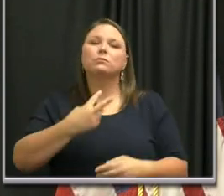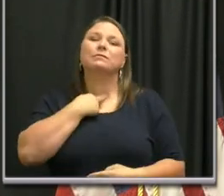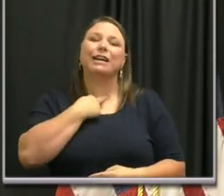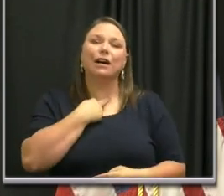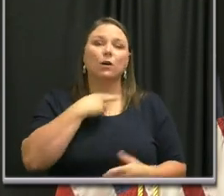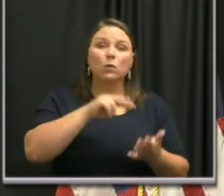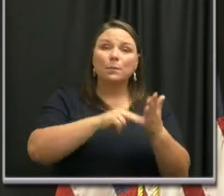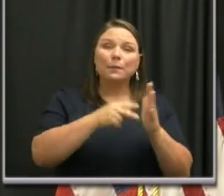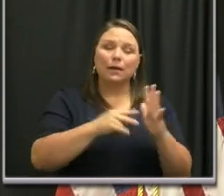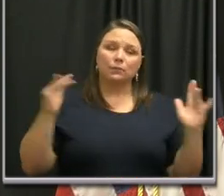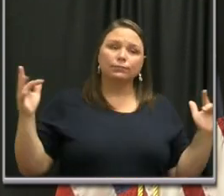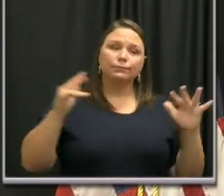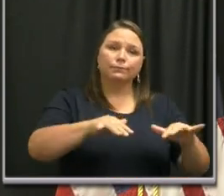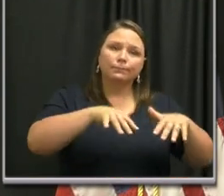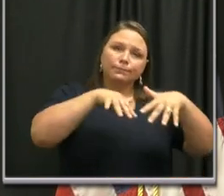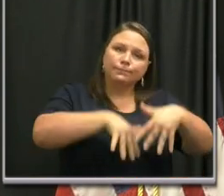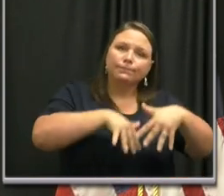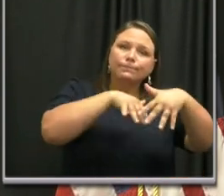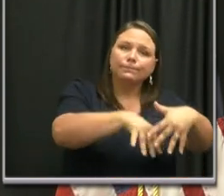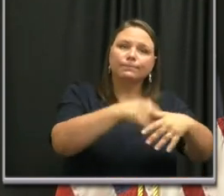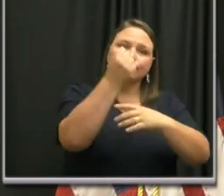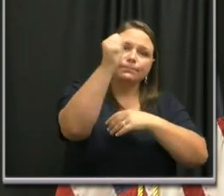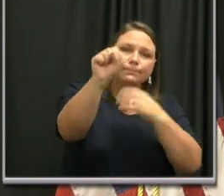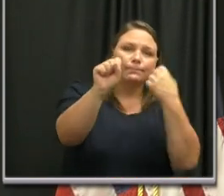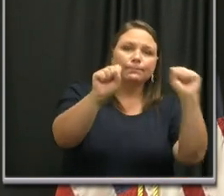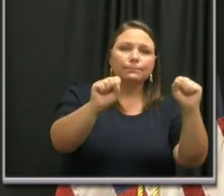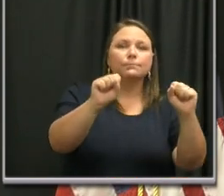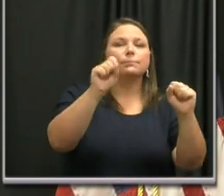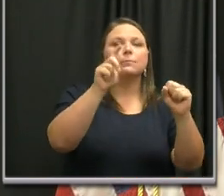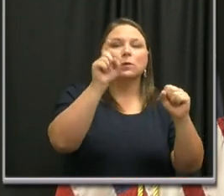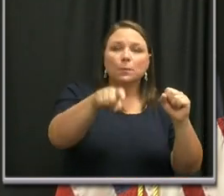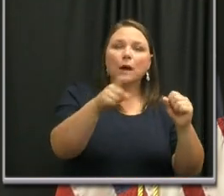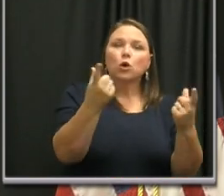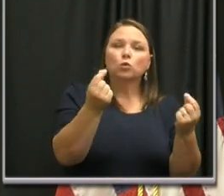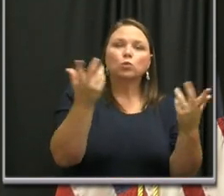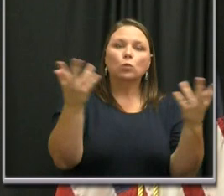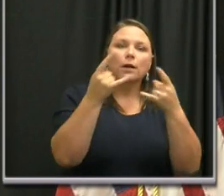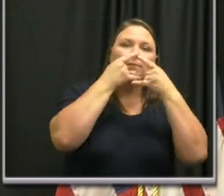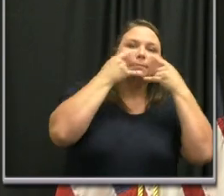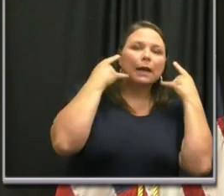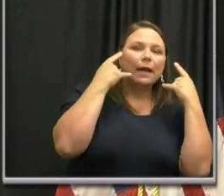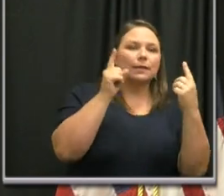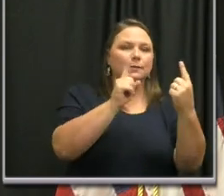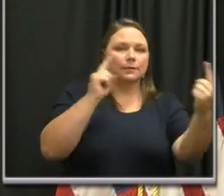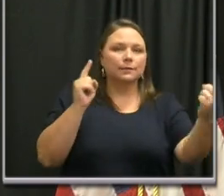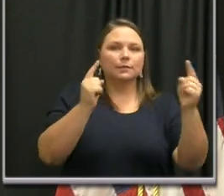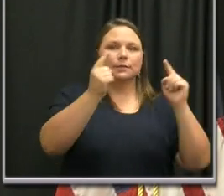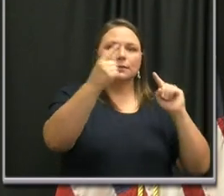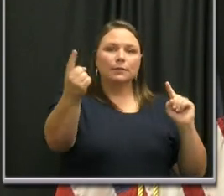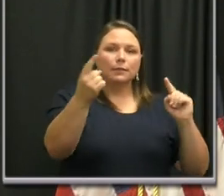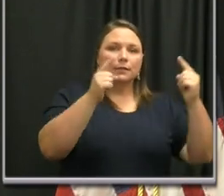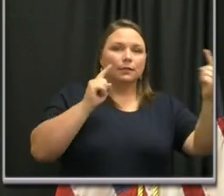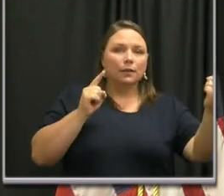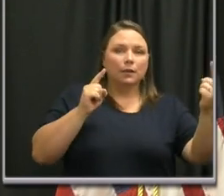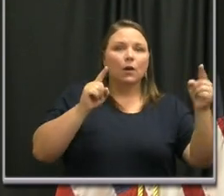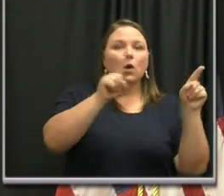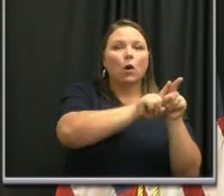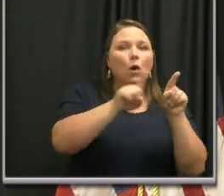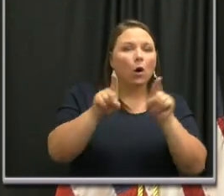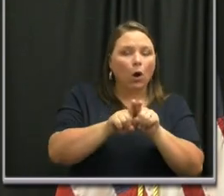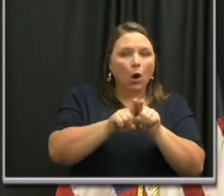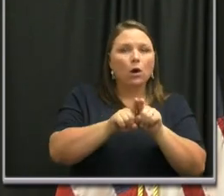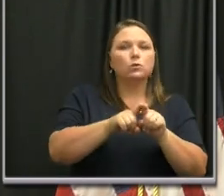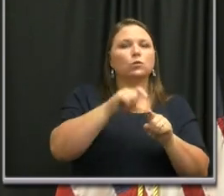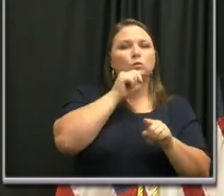wear masks, try to maintain distance with others, and avoid bringing the virus home to the people that we love by decontaminating